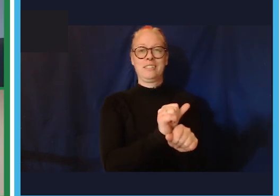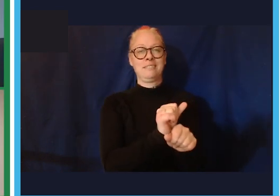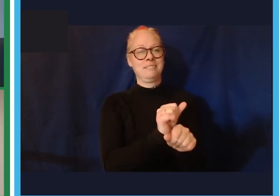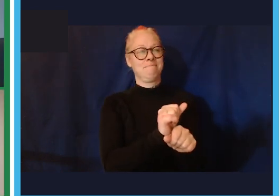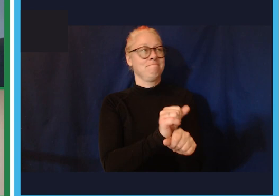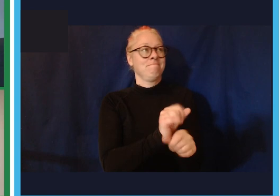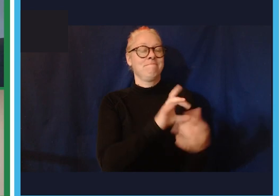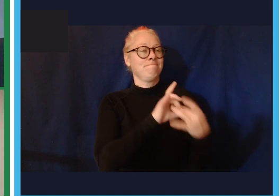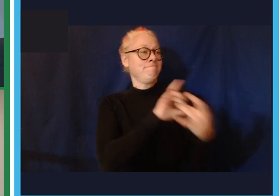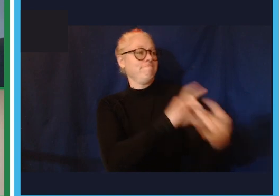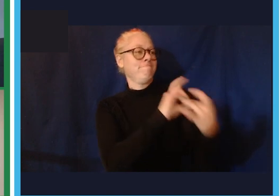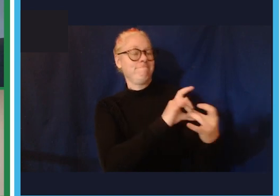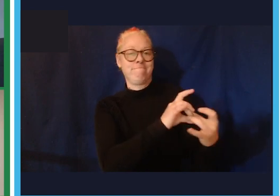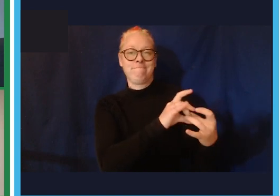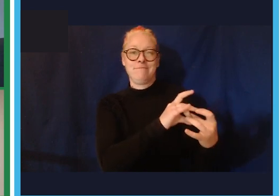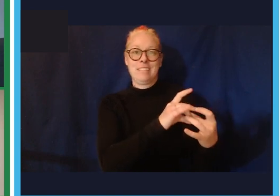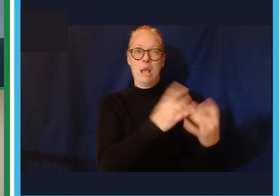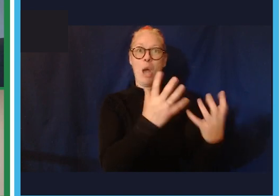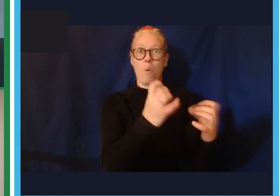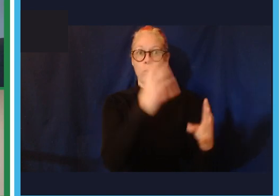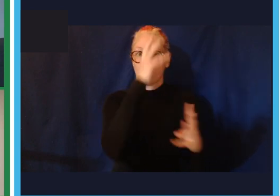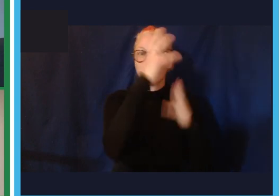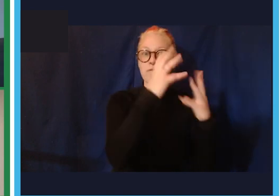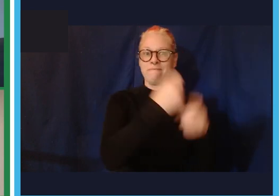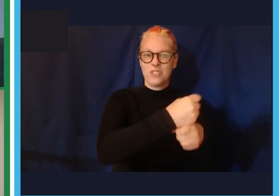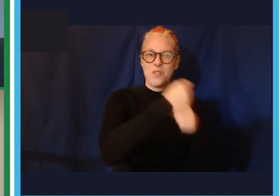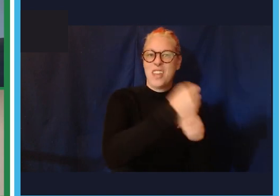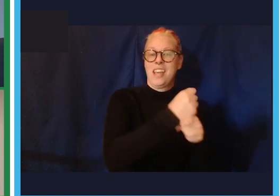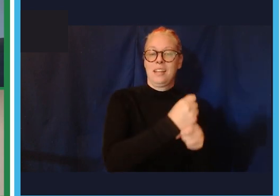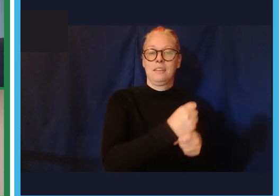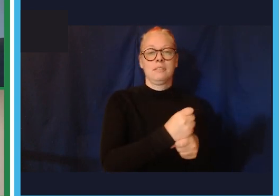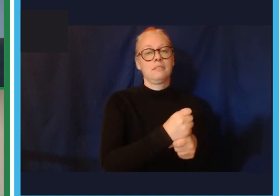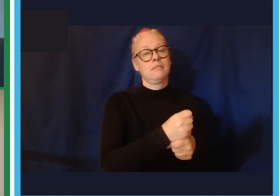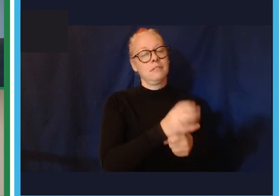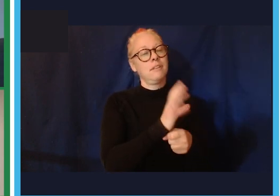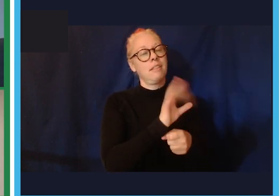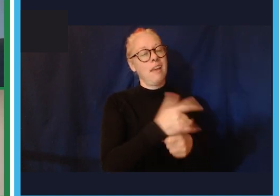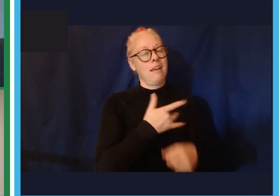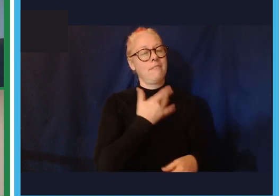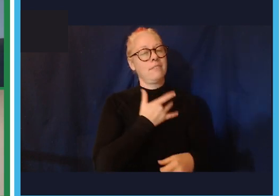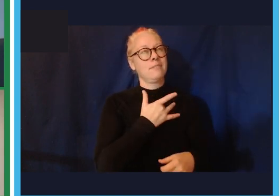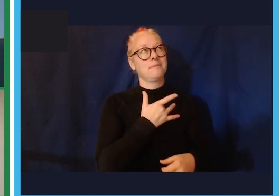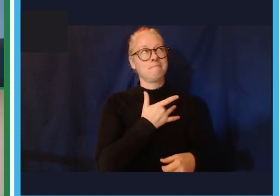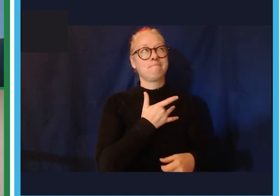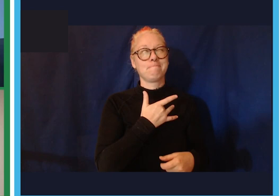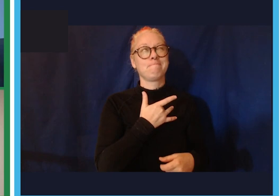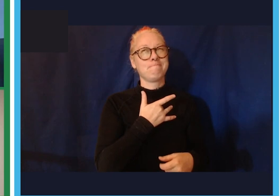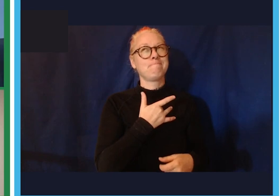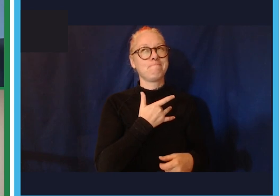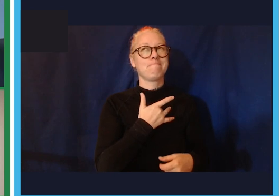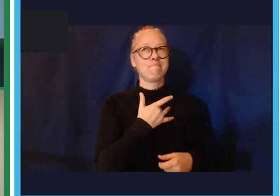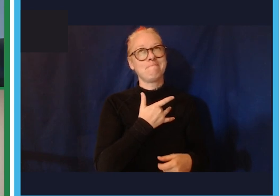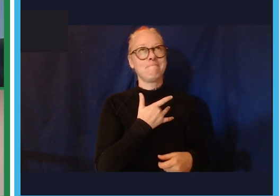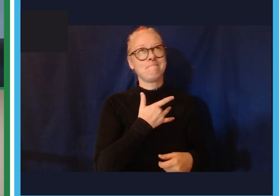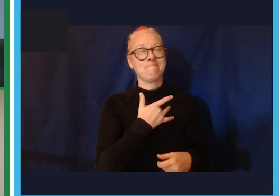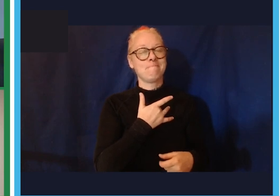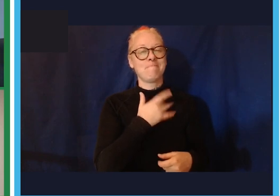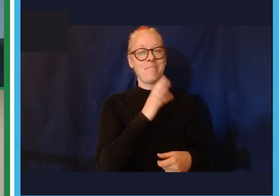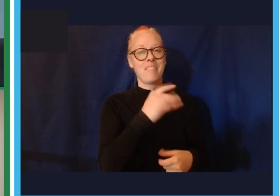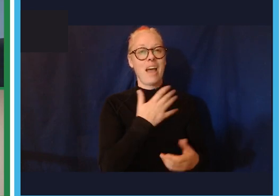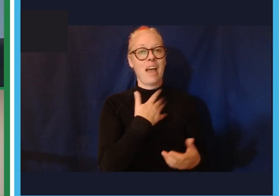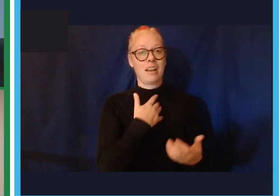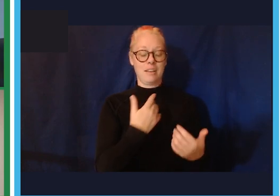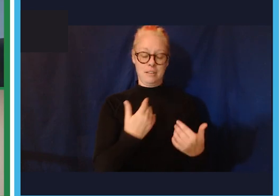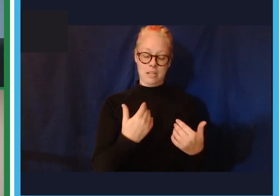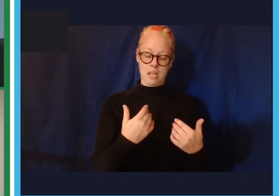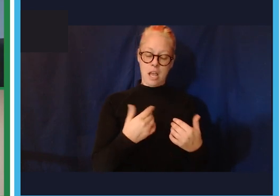permission to focus on that. That this you know different beautiful brain there's a reason for